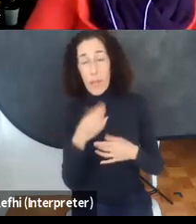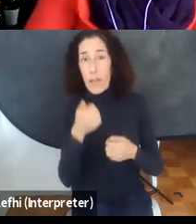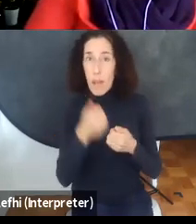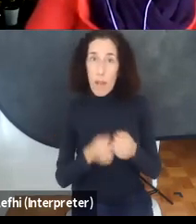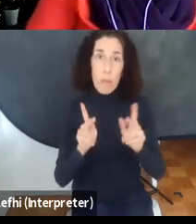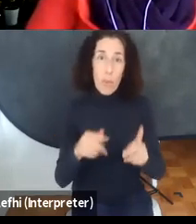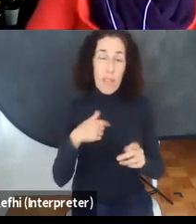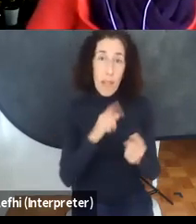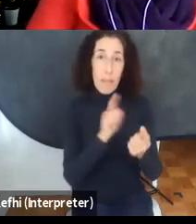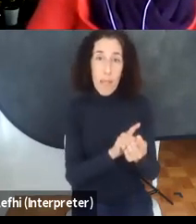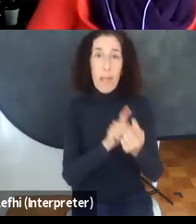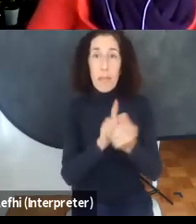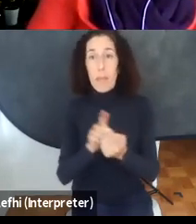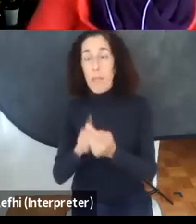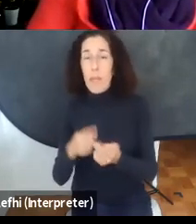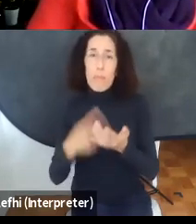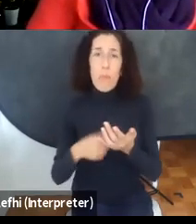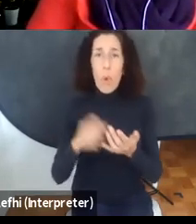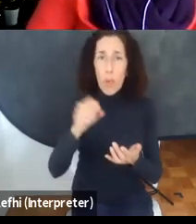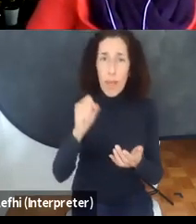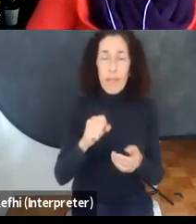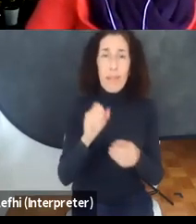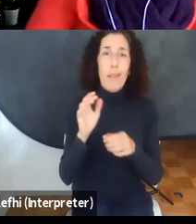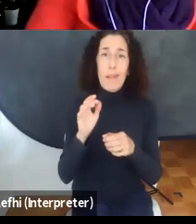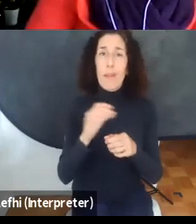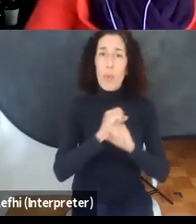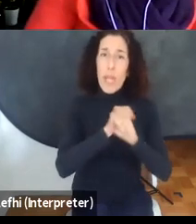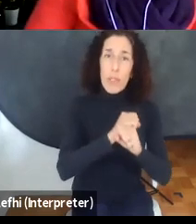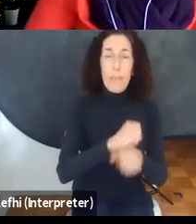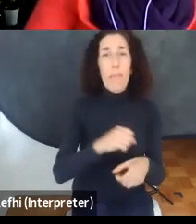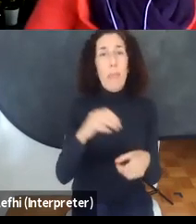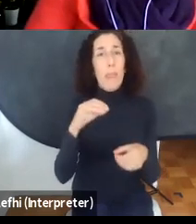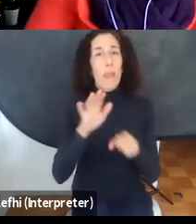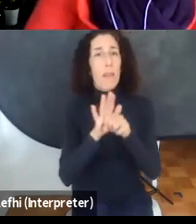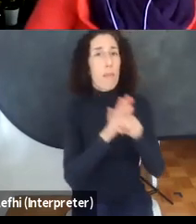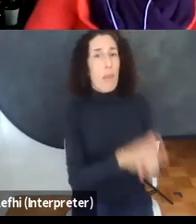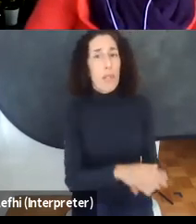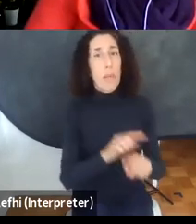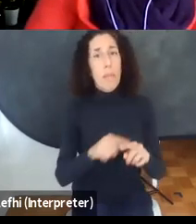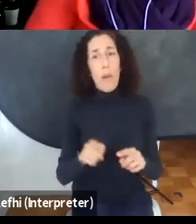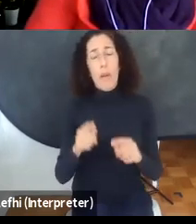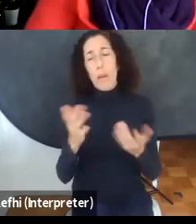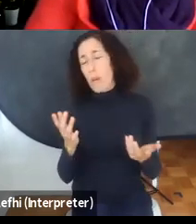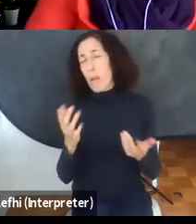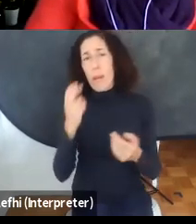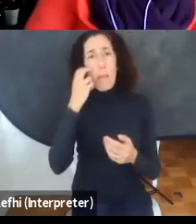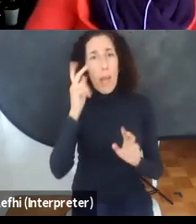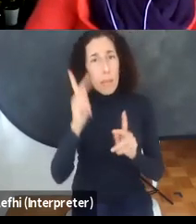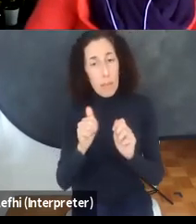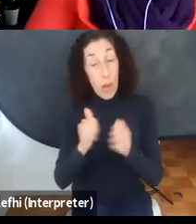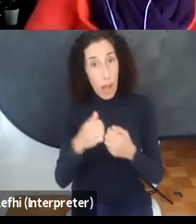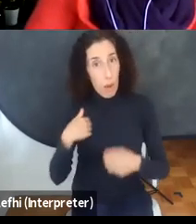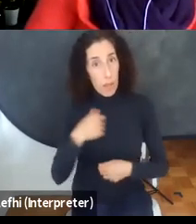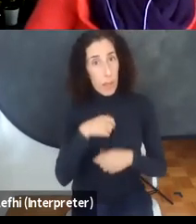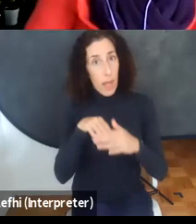about voter protection, voter suppression. And I say, well, what about blind people? How do we access vote by mail ballots?